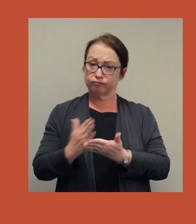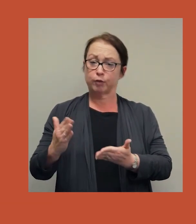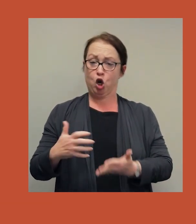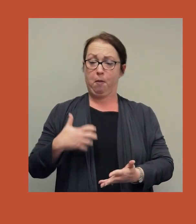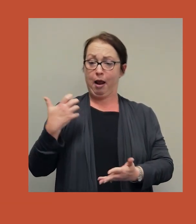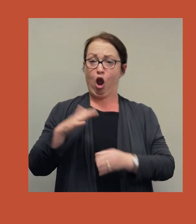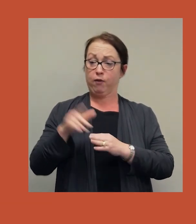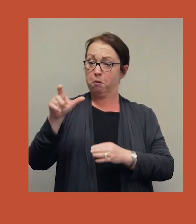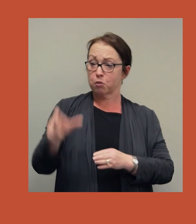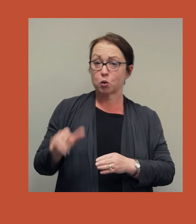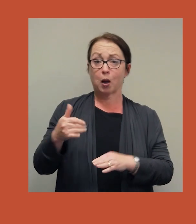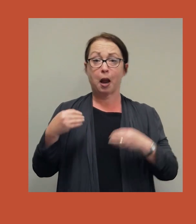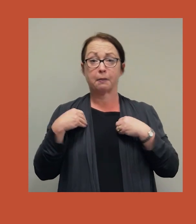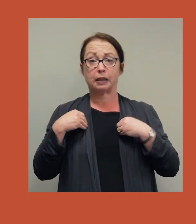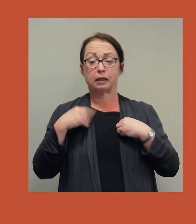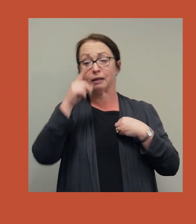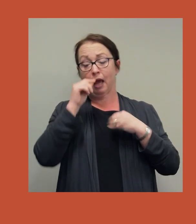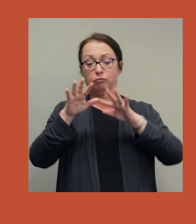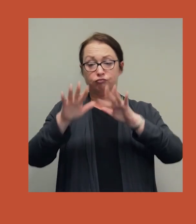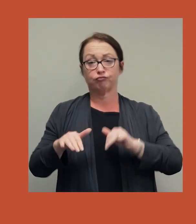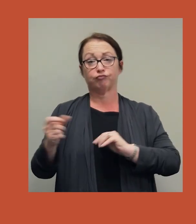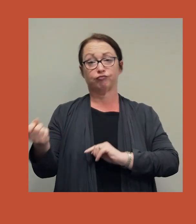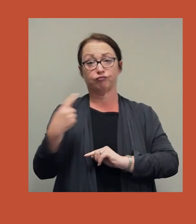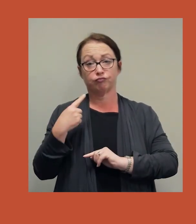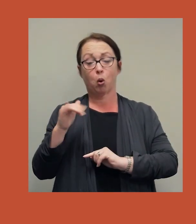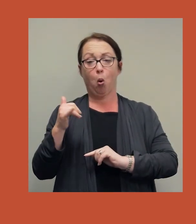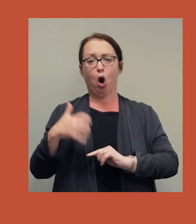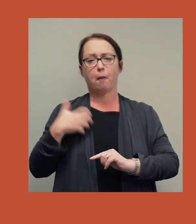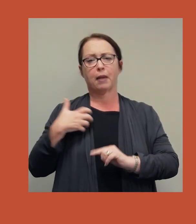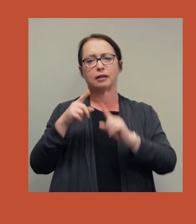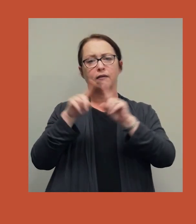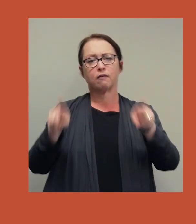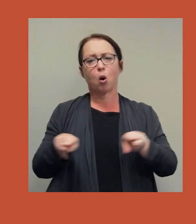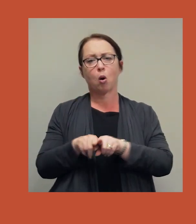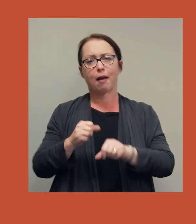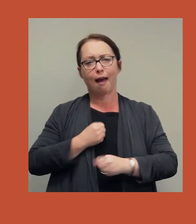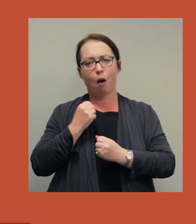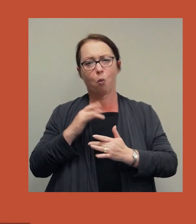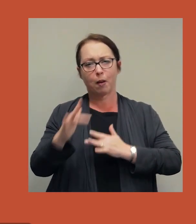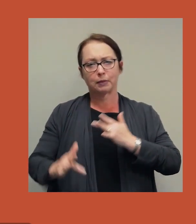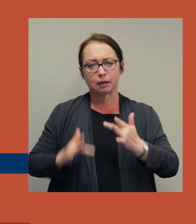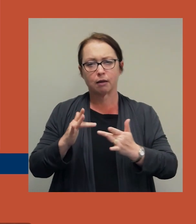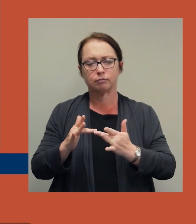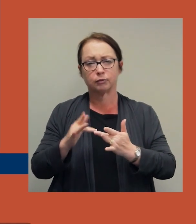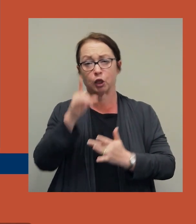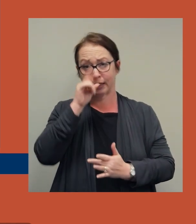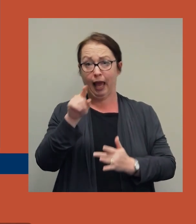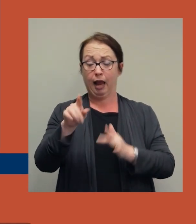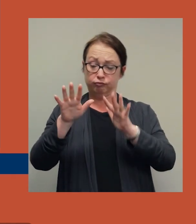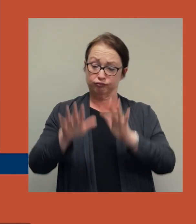We have to find our community. We have to find out more about We've learned